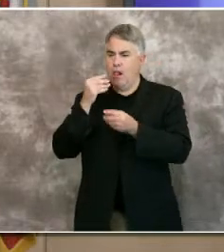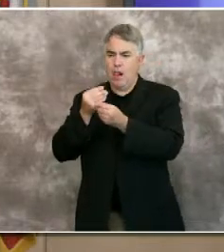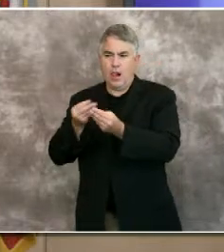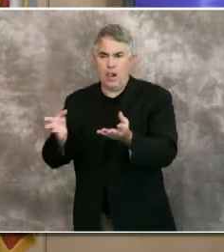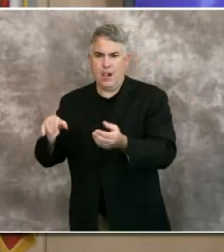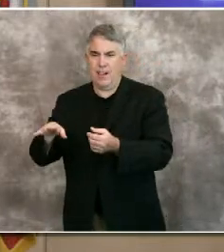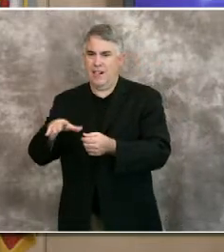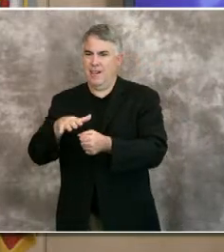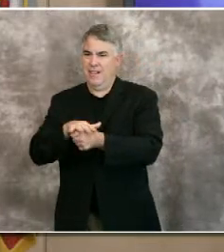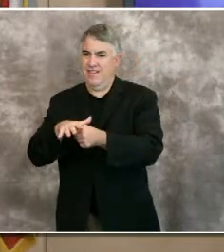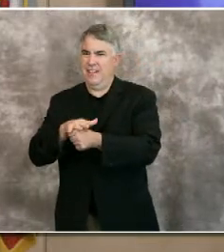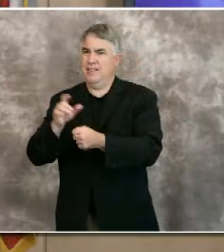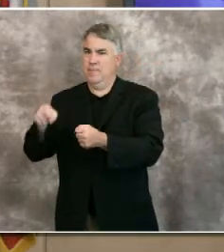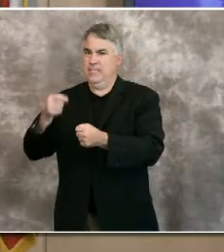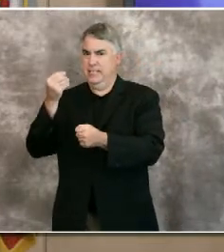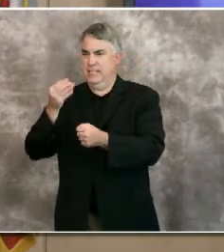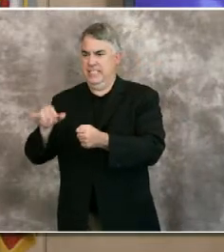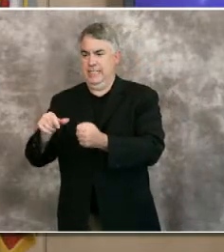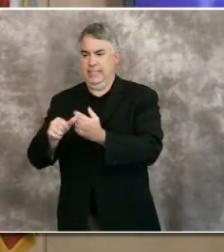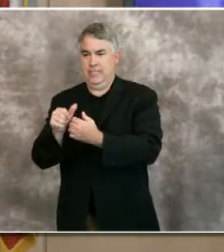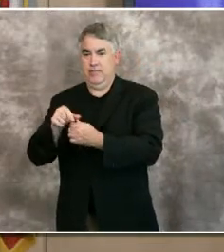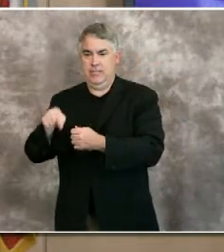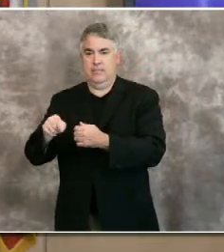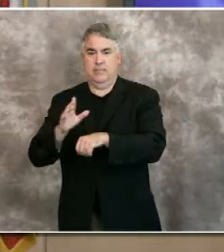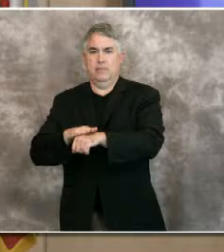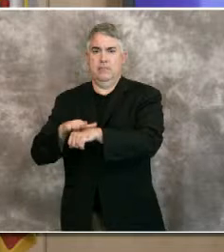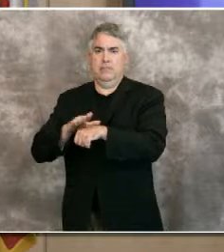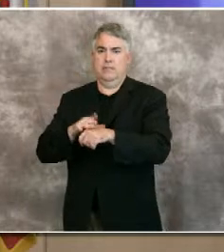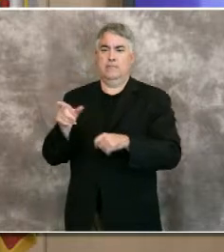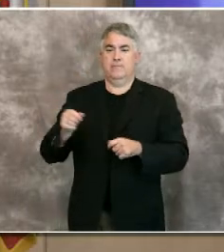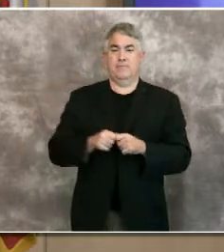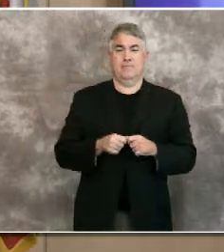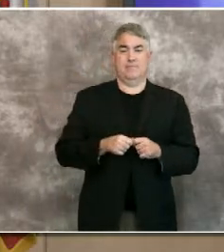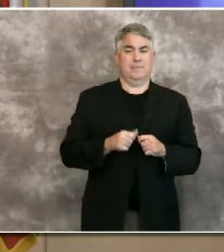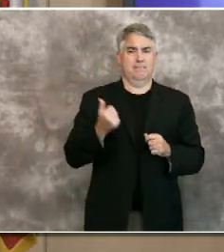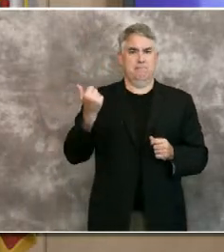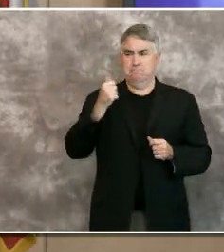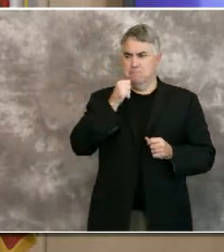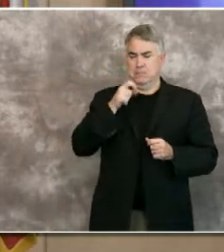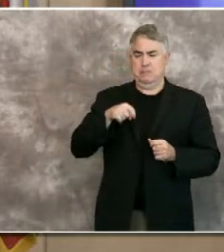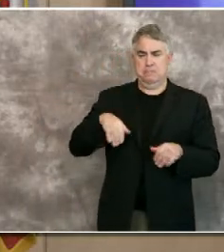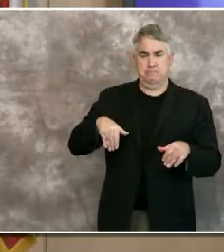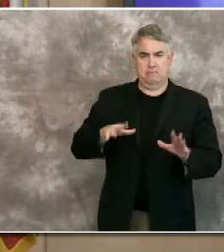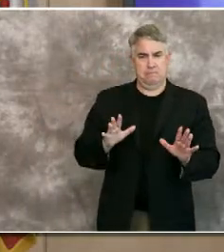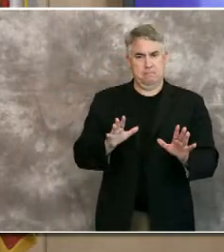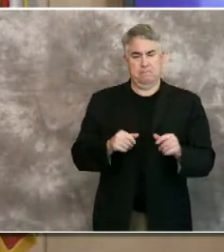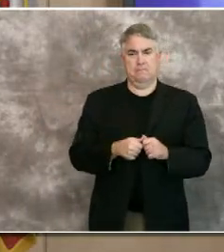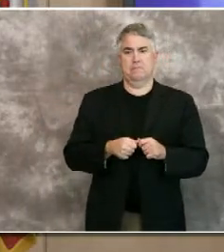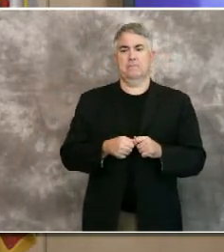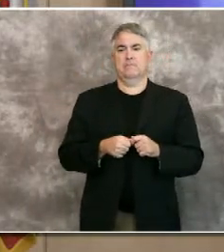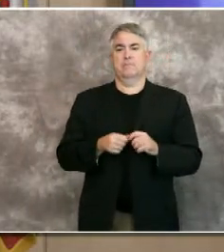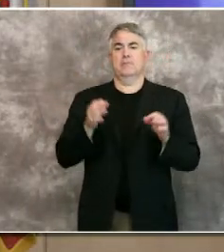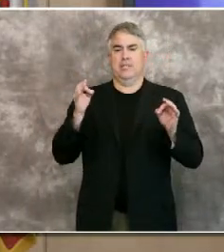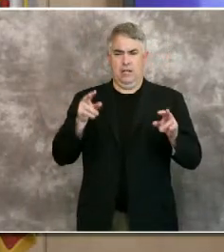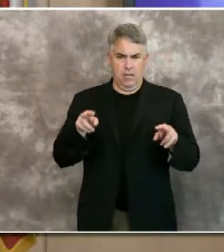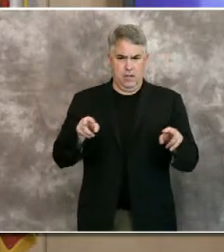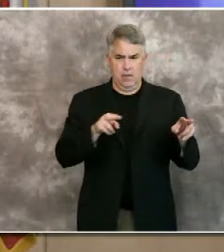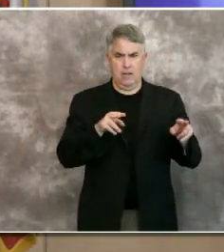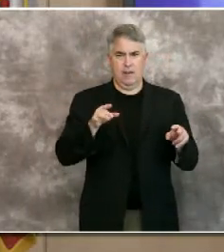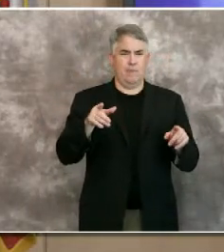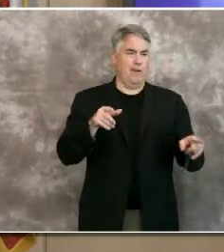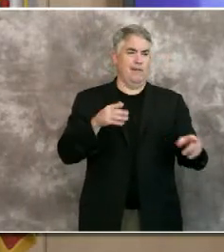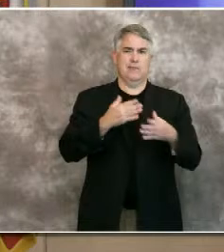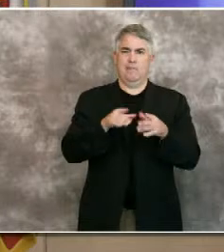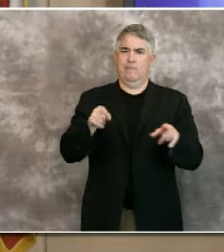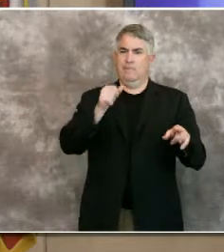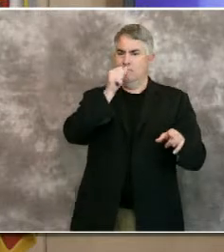public needs to know, then we will, of course, do that. But to arbitrarily do that would undermine the confidence of people to cooperate with our contact